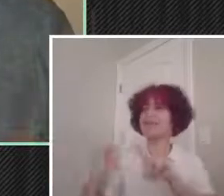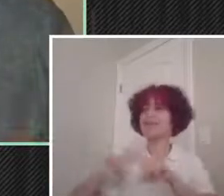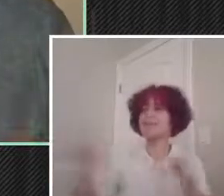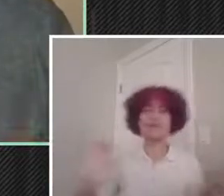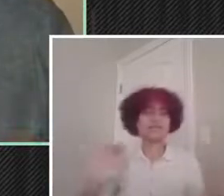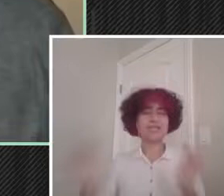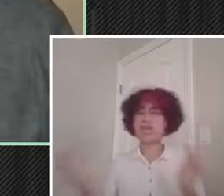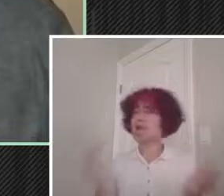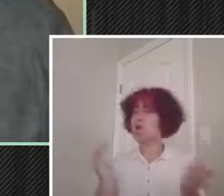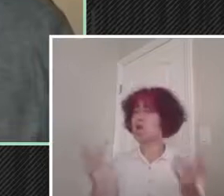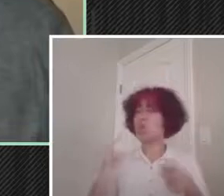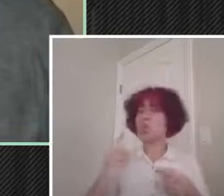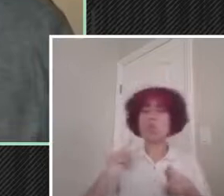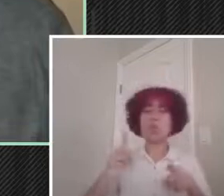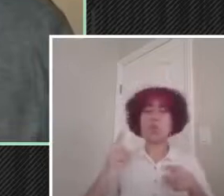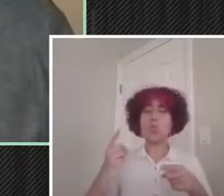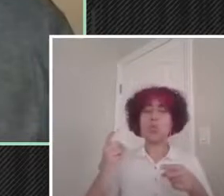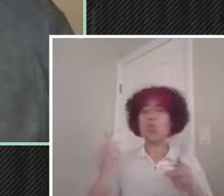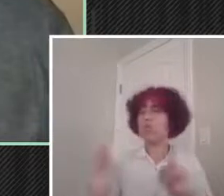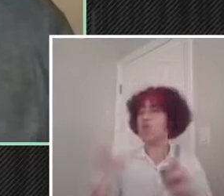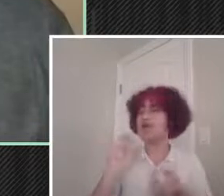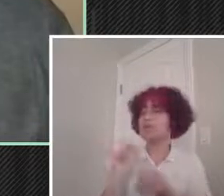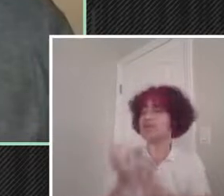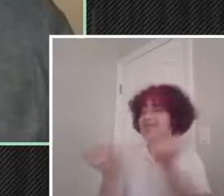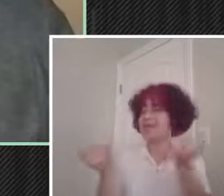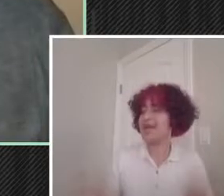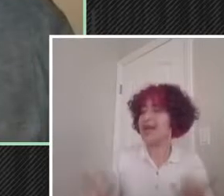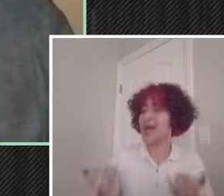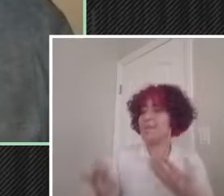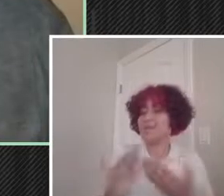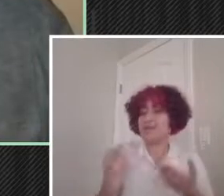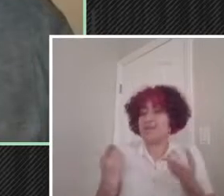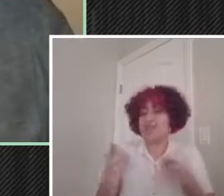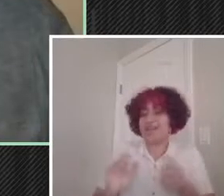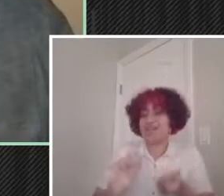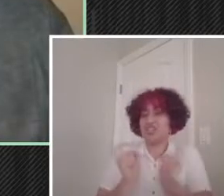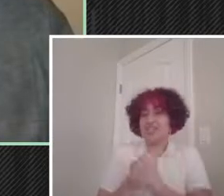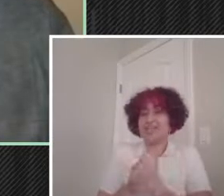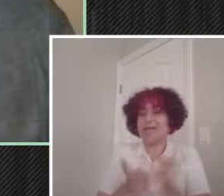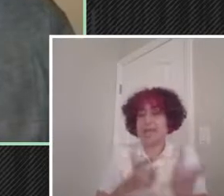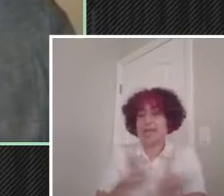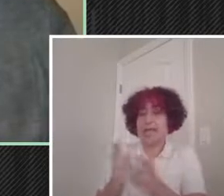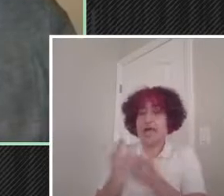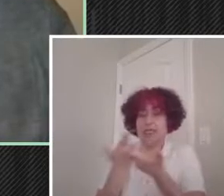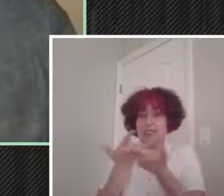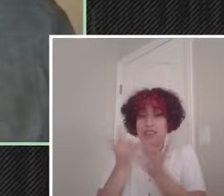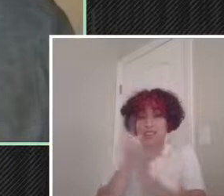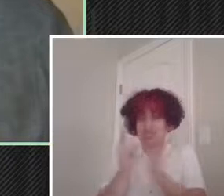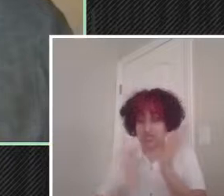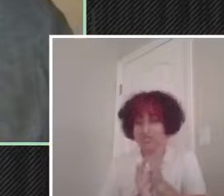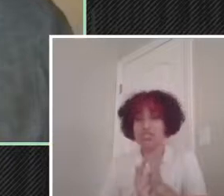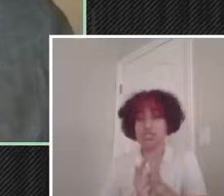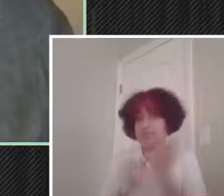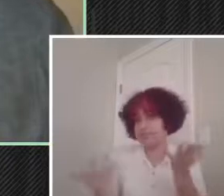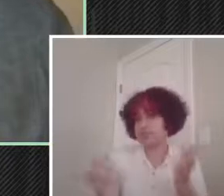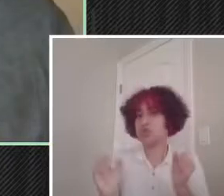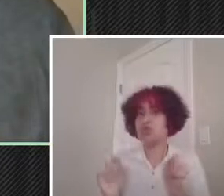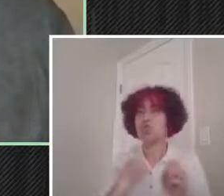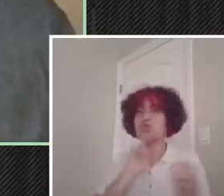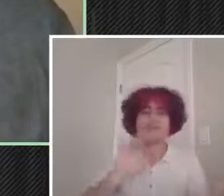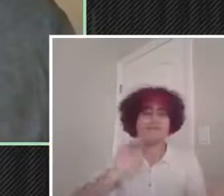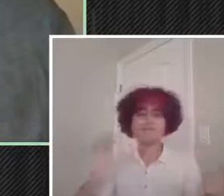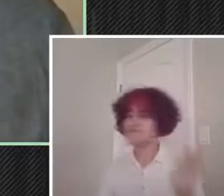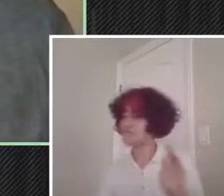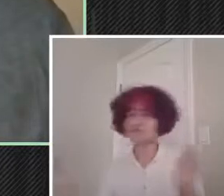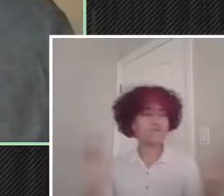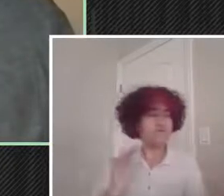like pass some gun reform and legislation. So everything we did was in service of that real opportunity beyond November